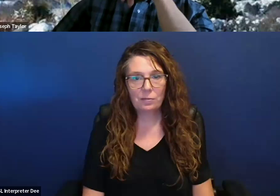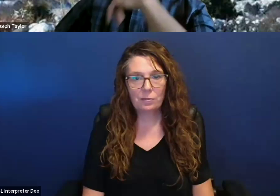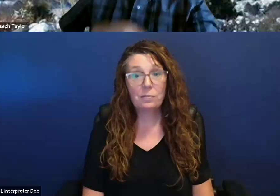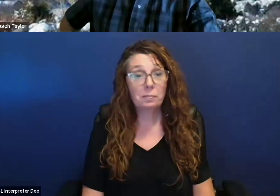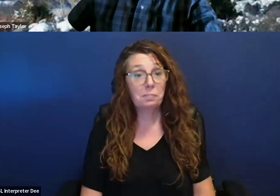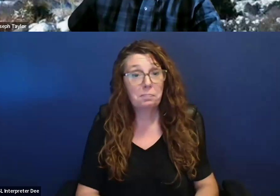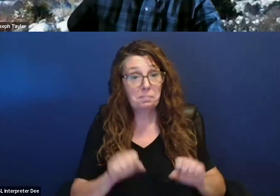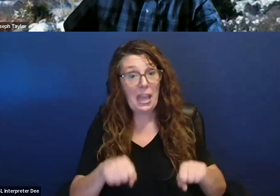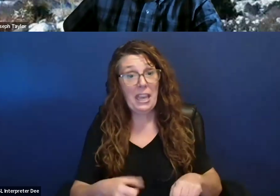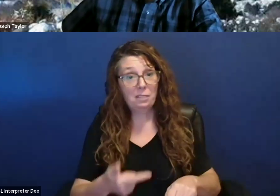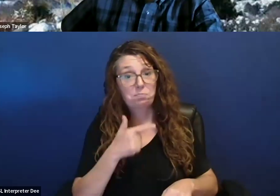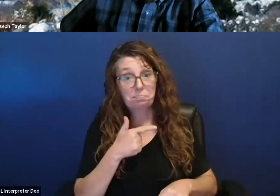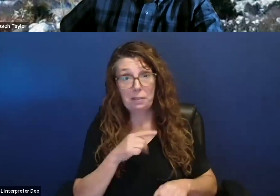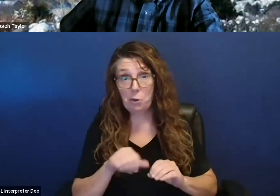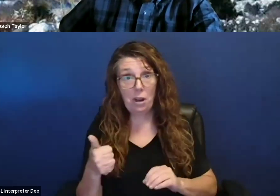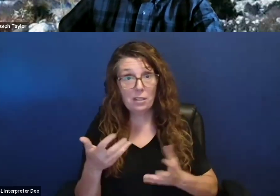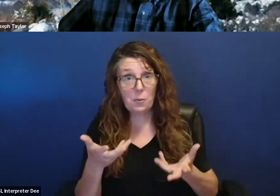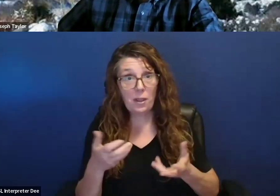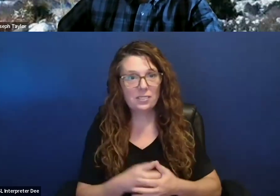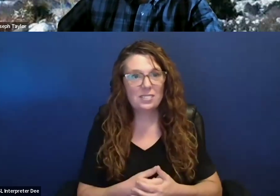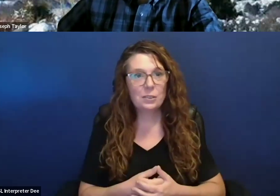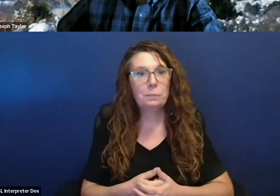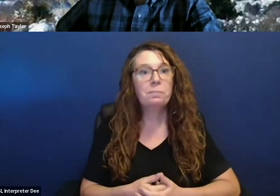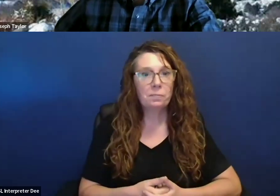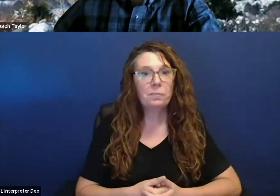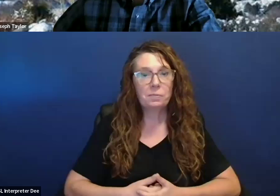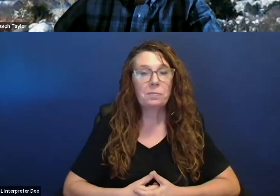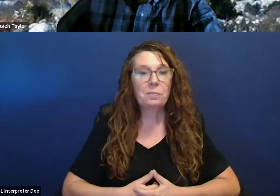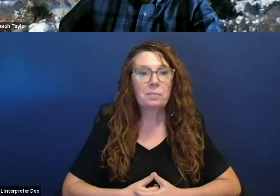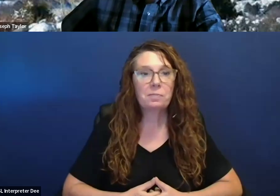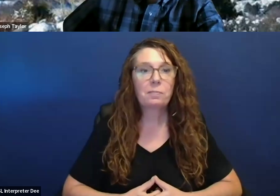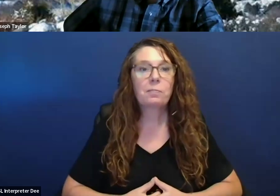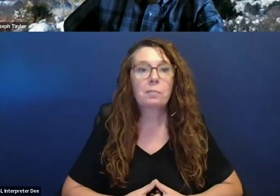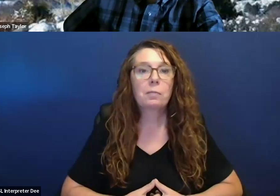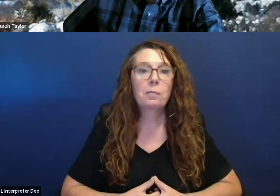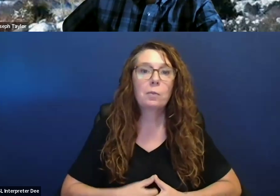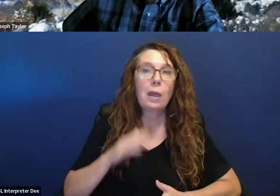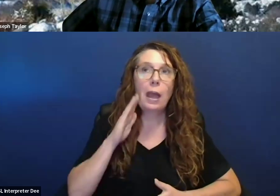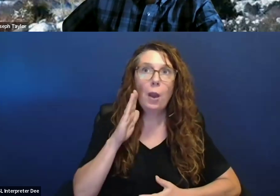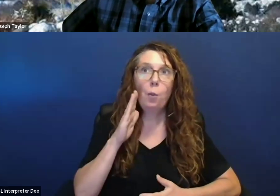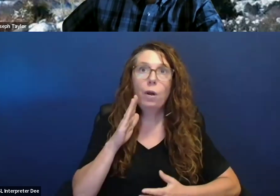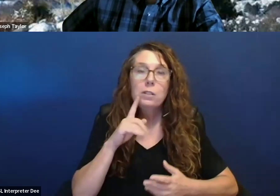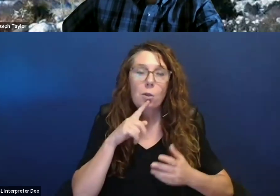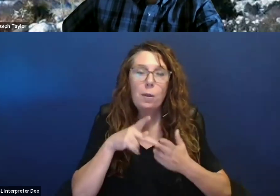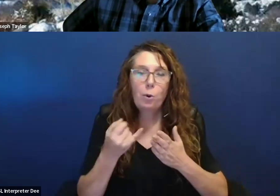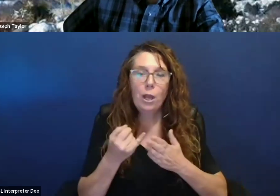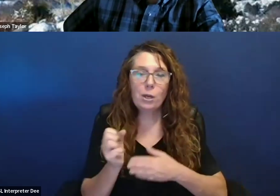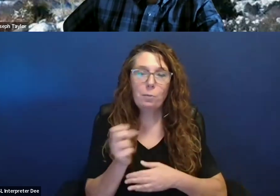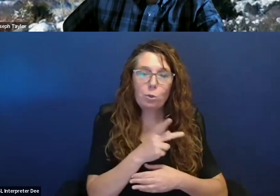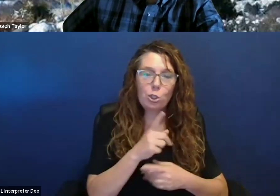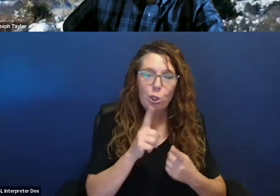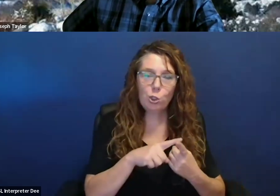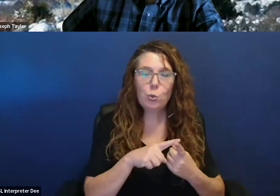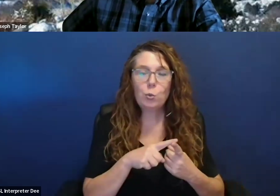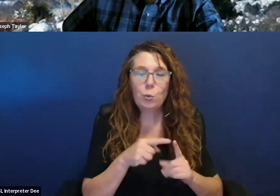I can go if no one else wants to. So I'm gonna go for the project I'm returning to. So